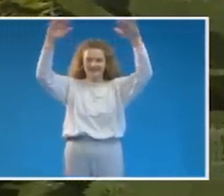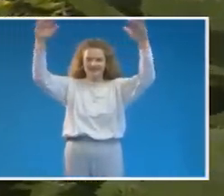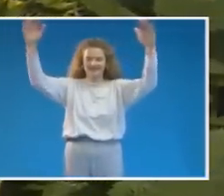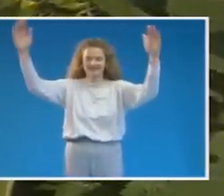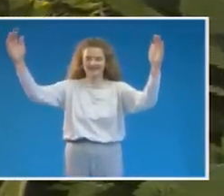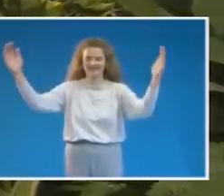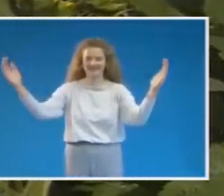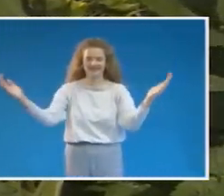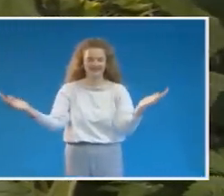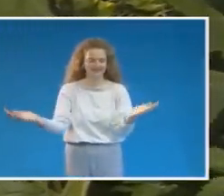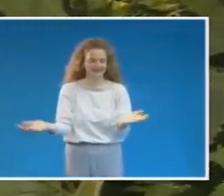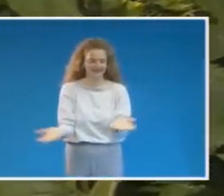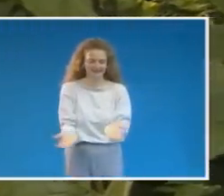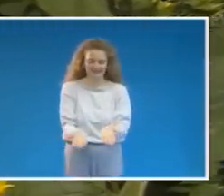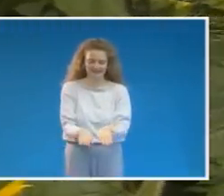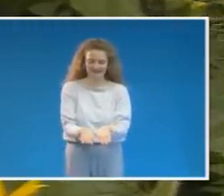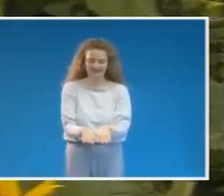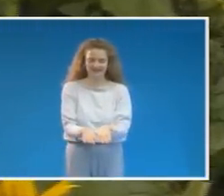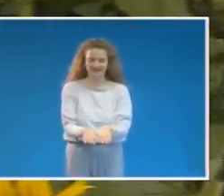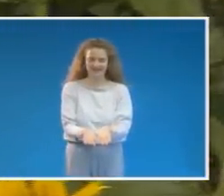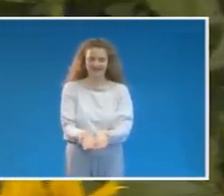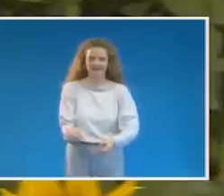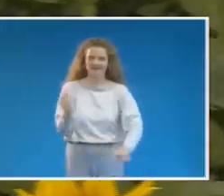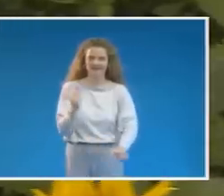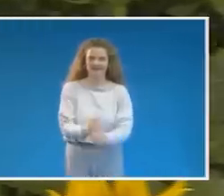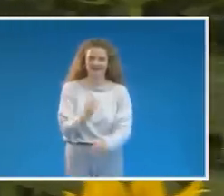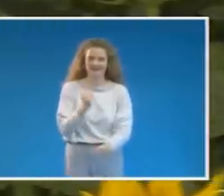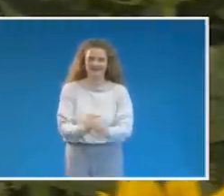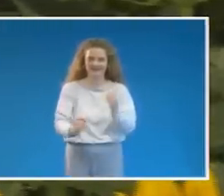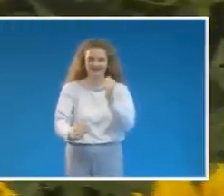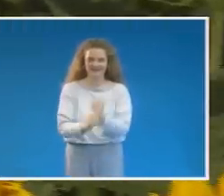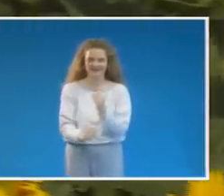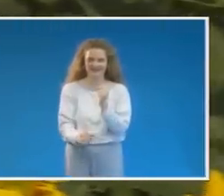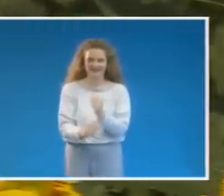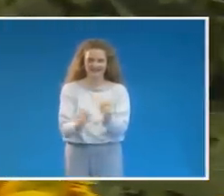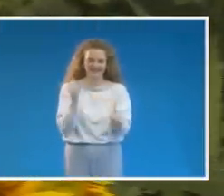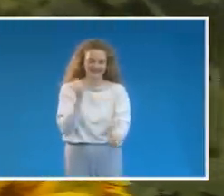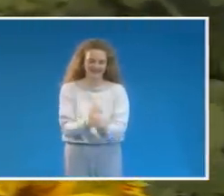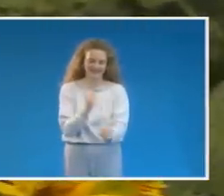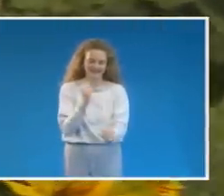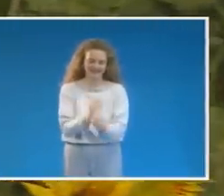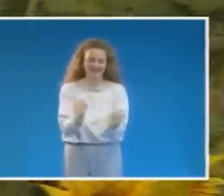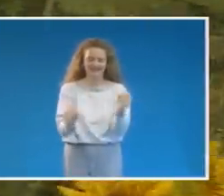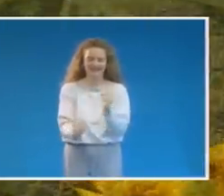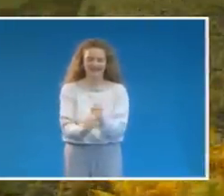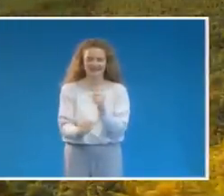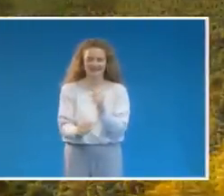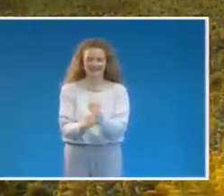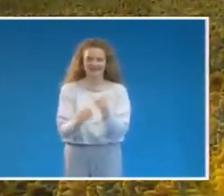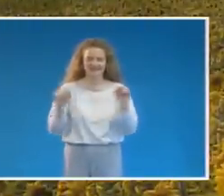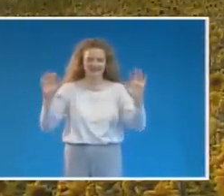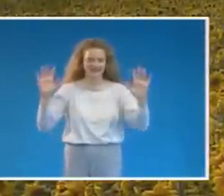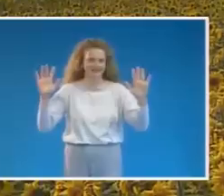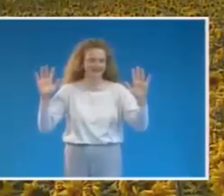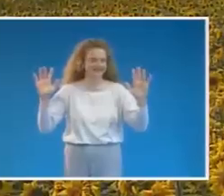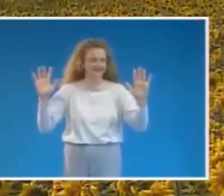Here's a ball for baby, big and fat and round. Here is baby's hammer, see how it can